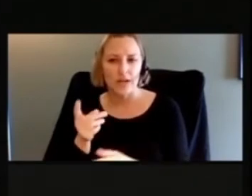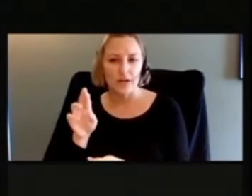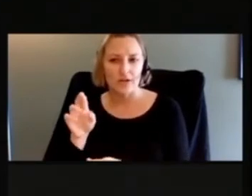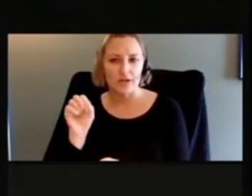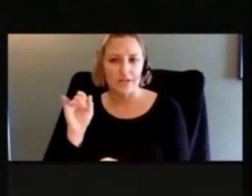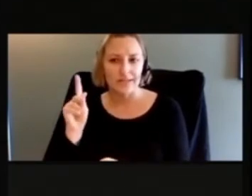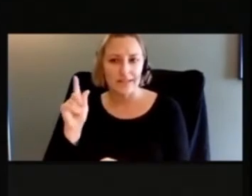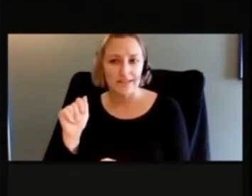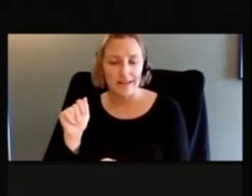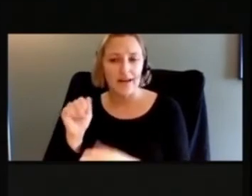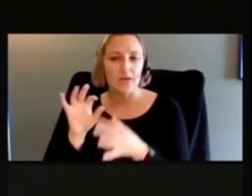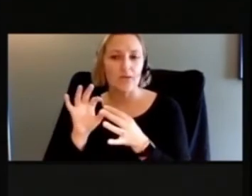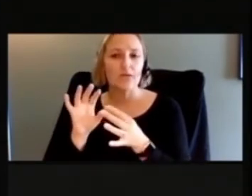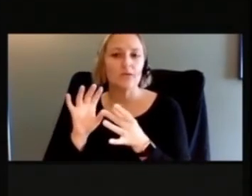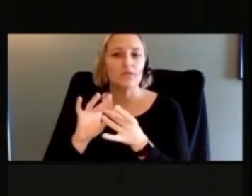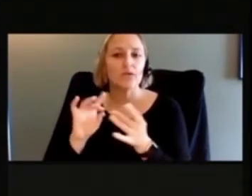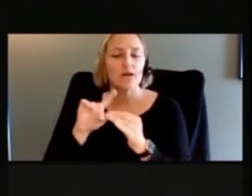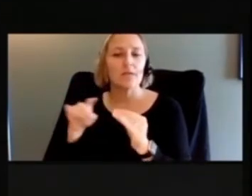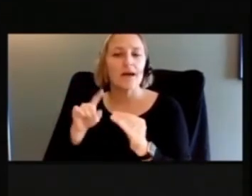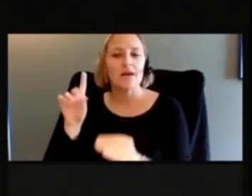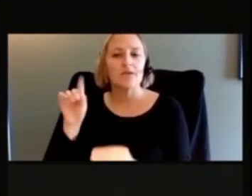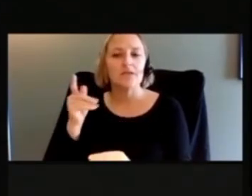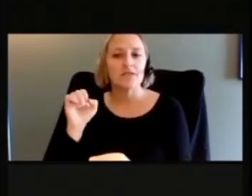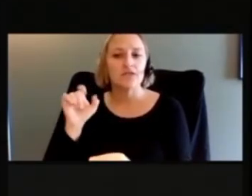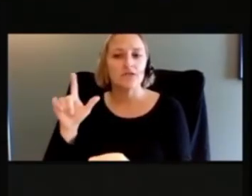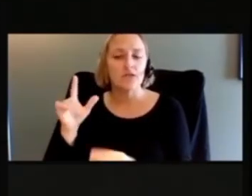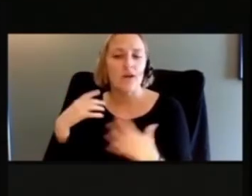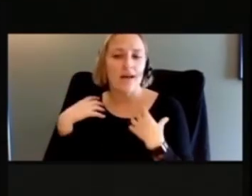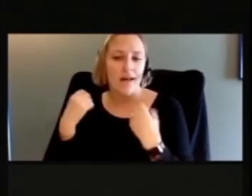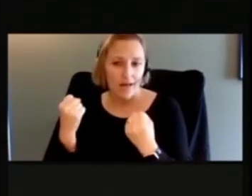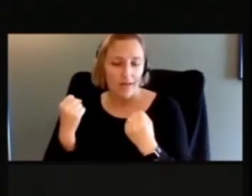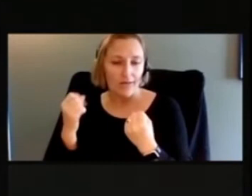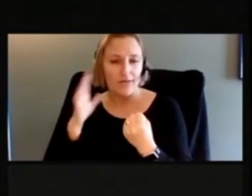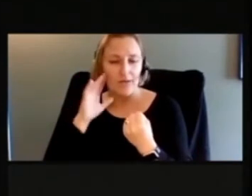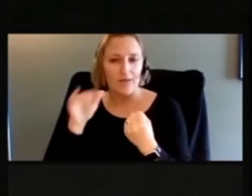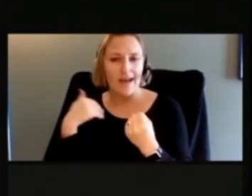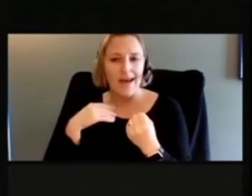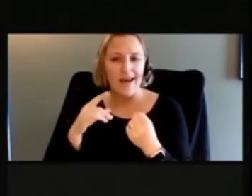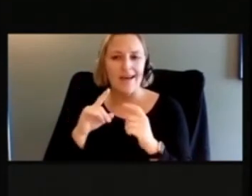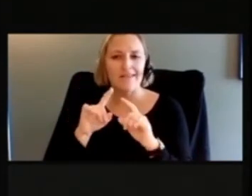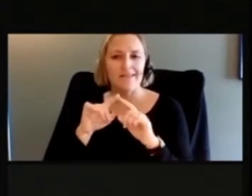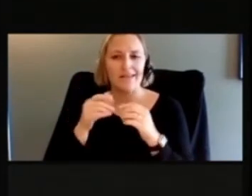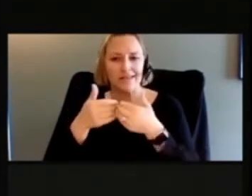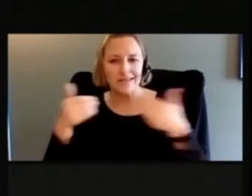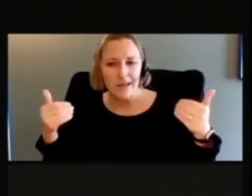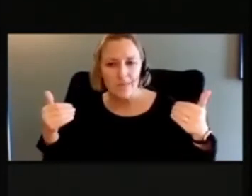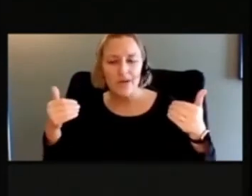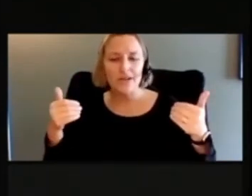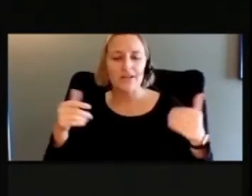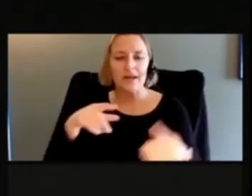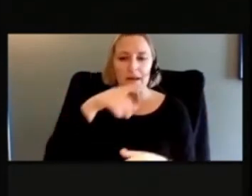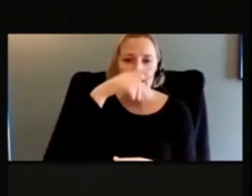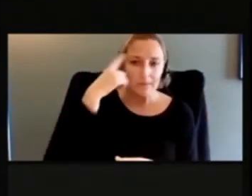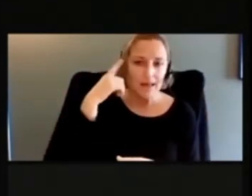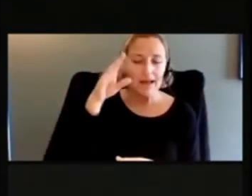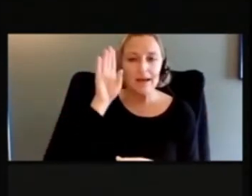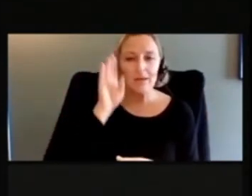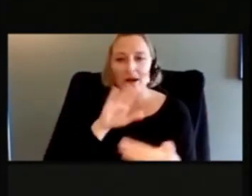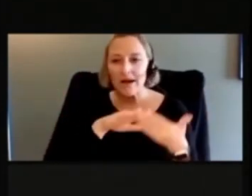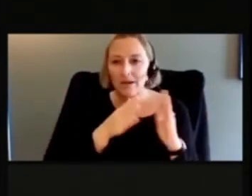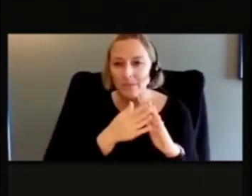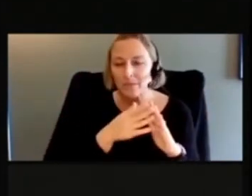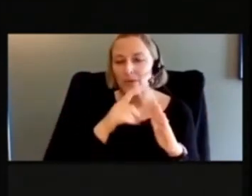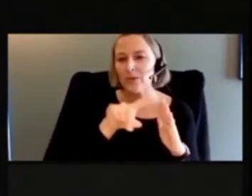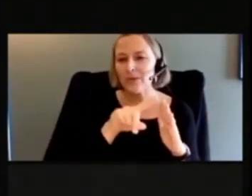literacy and knowing that there is a digital divide, right? And knowing that there are Black and Brown communities that are disproportionately impacted, including rural